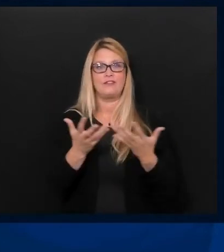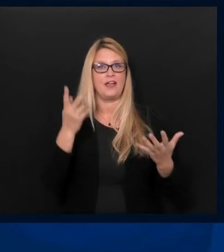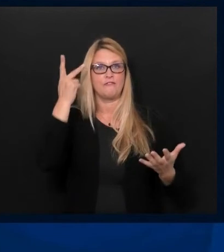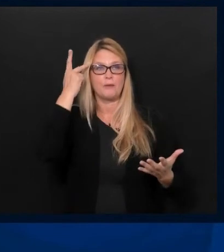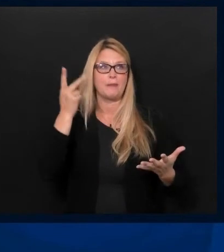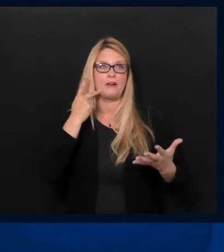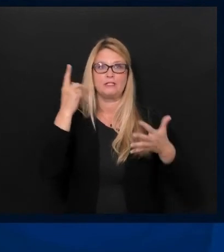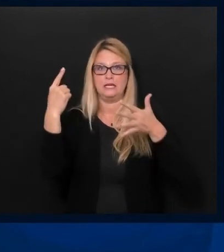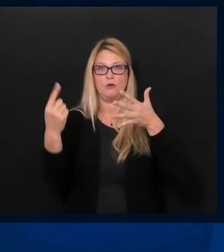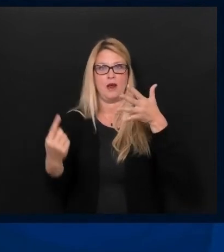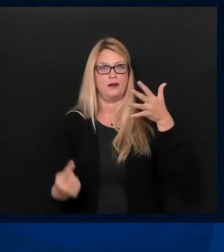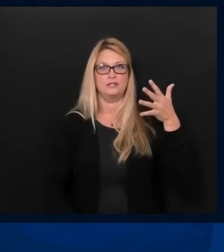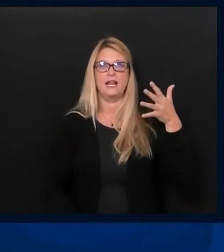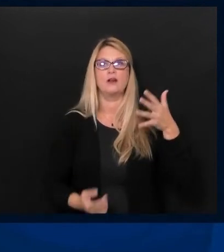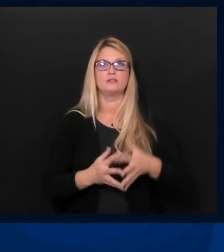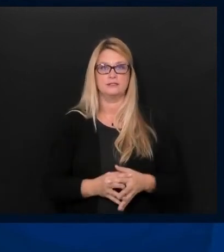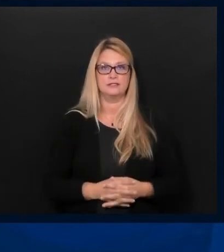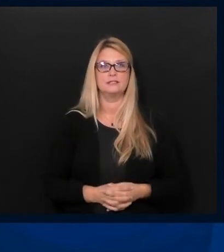right on down.